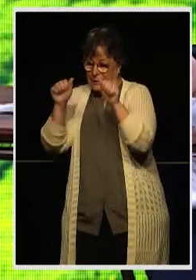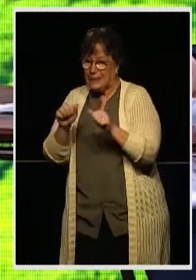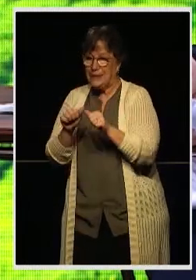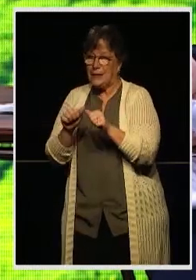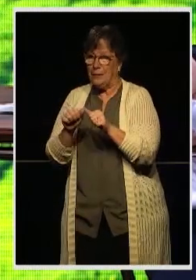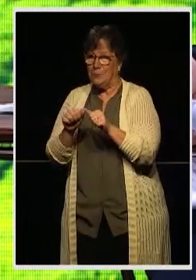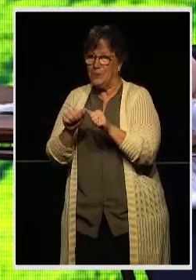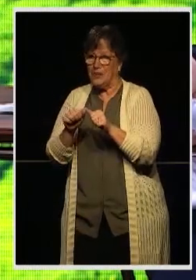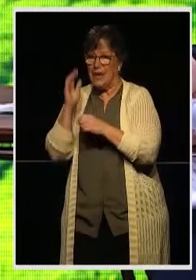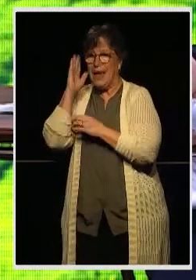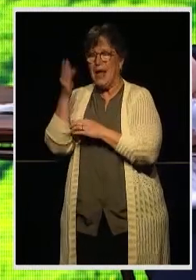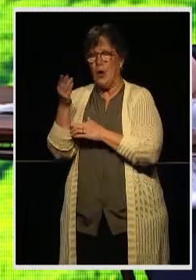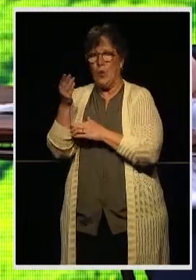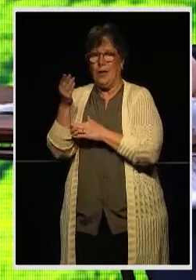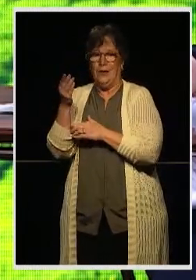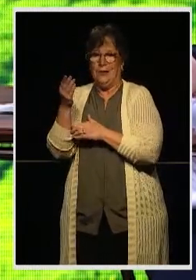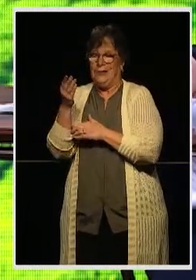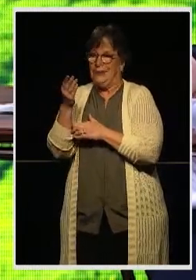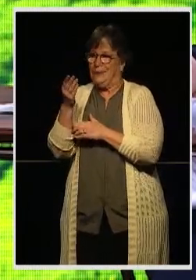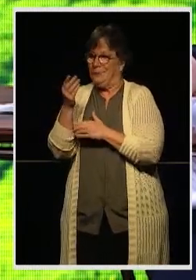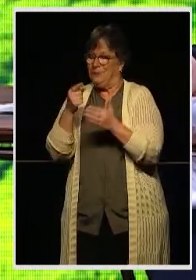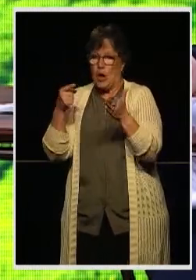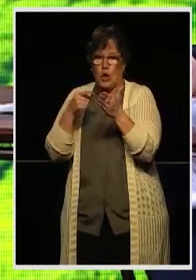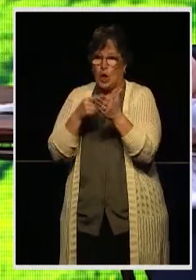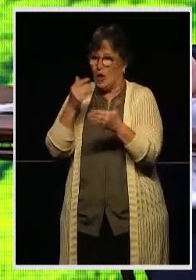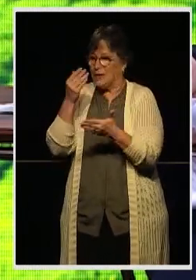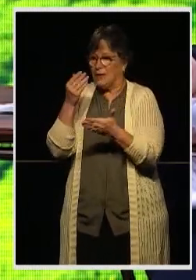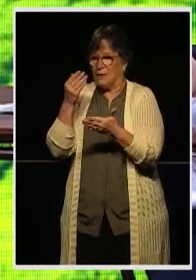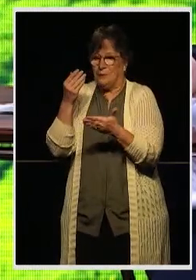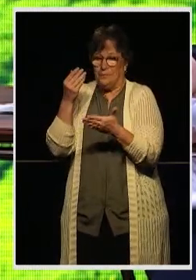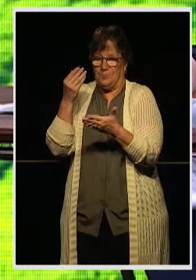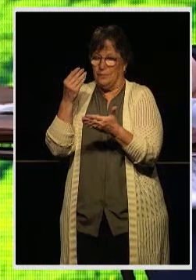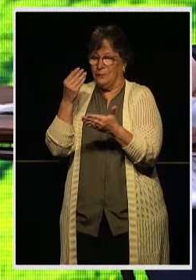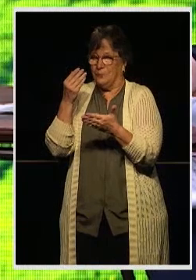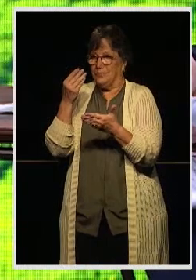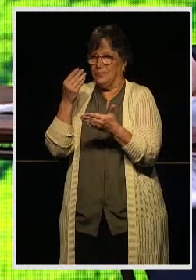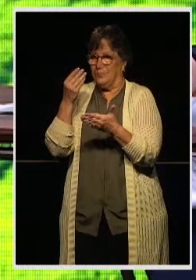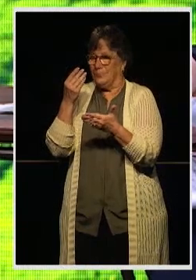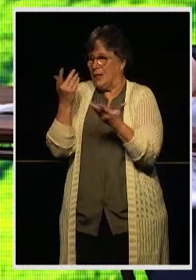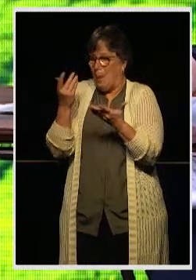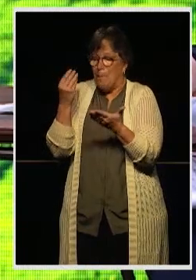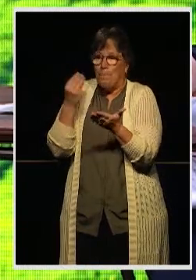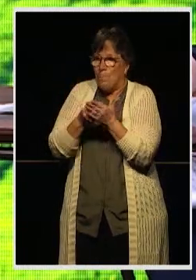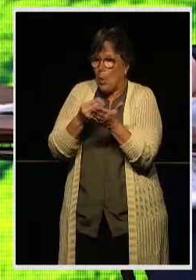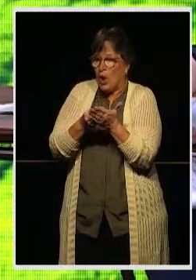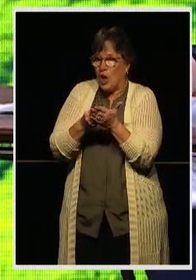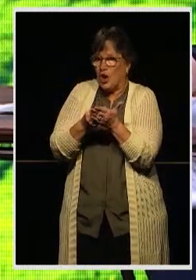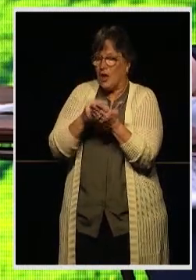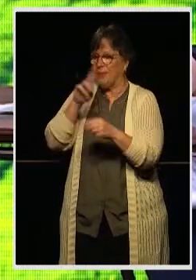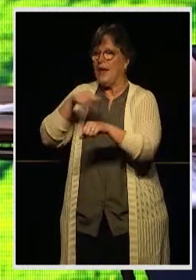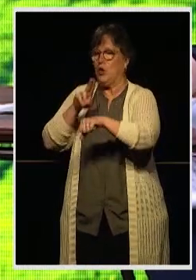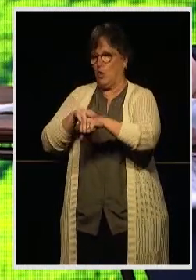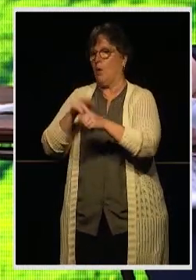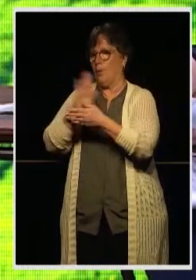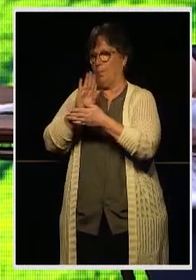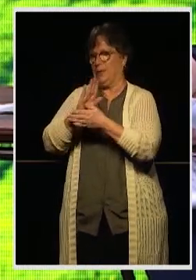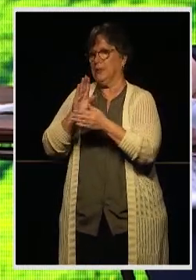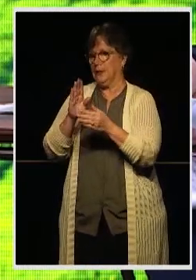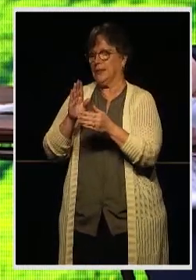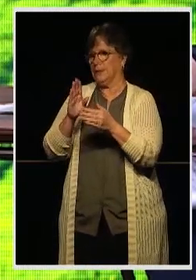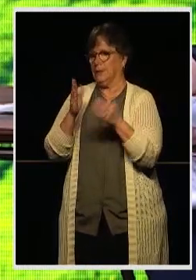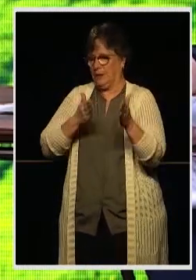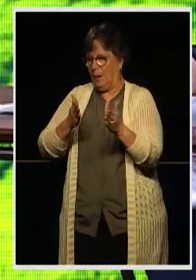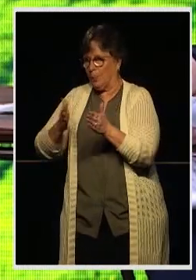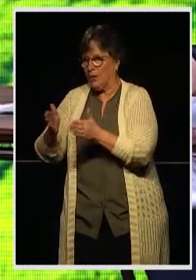going to cost the producer more than if they just went about doing kind of business as usual operations. So we have to